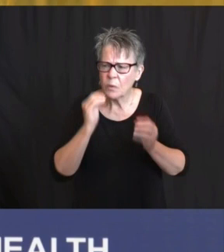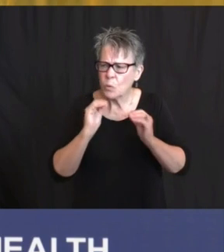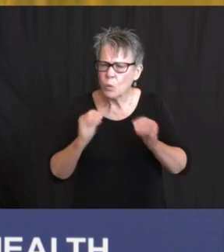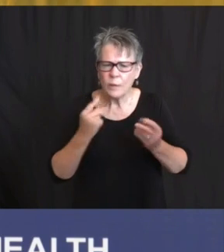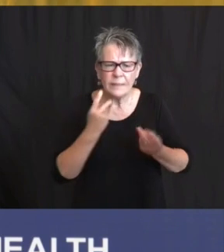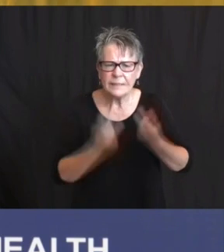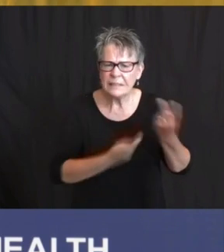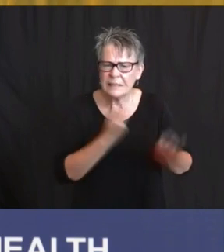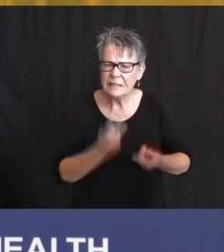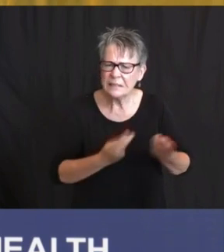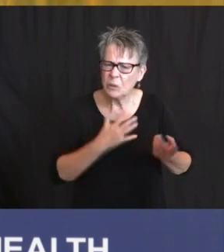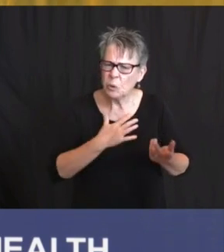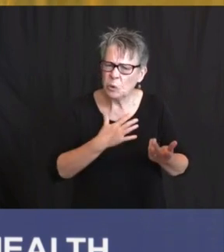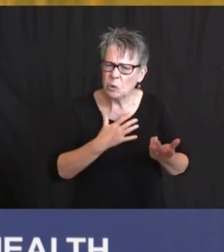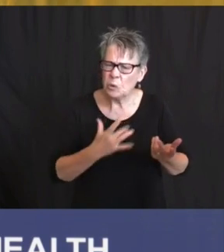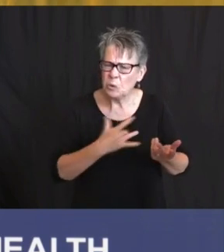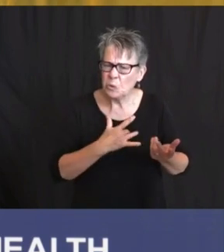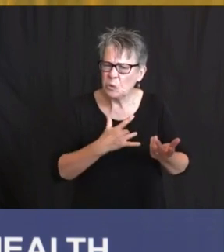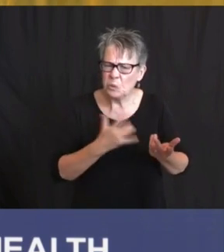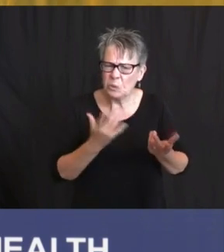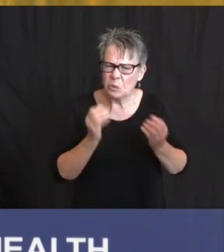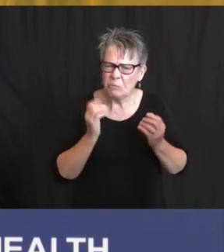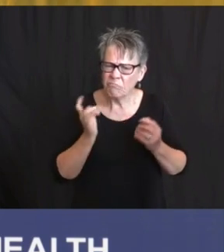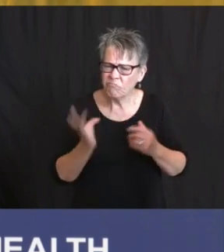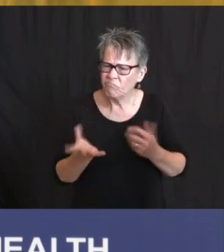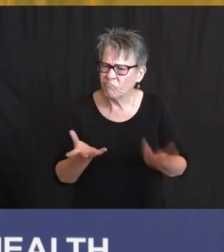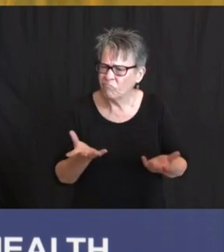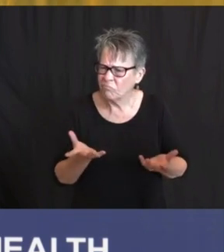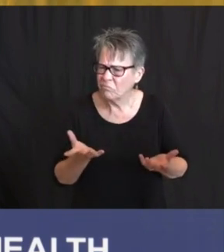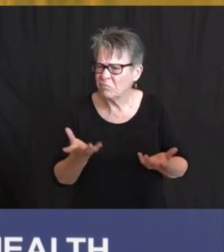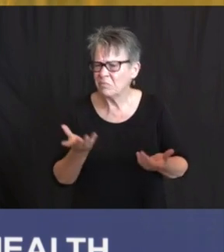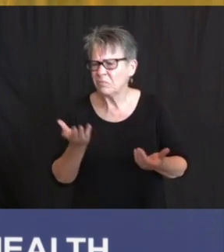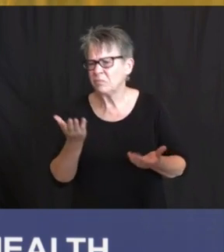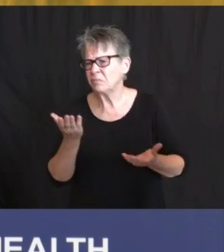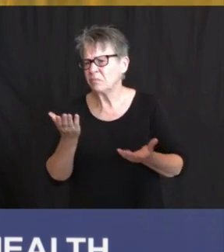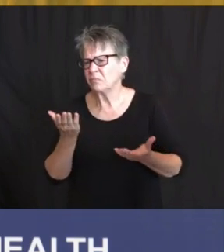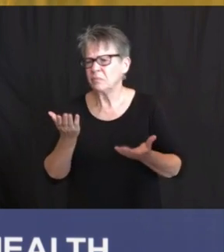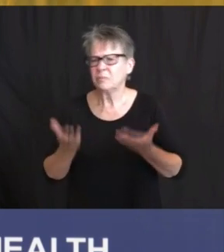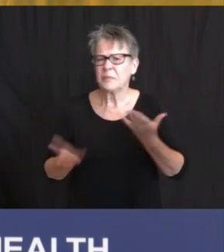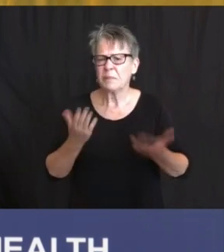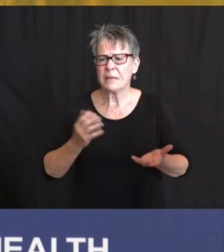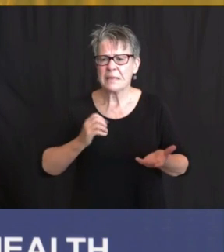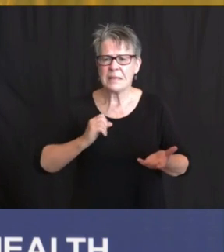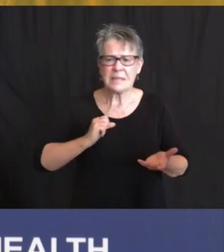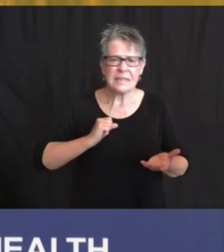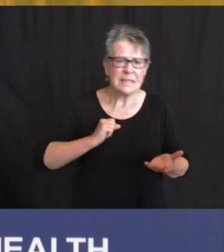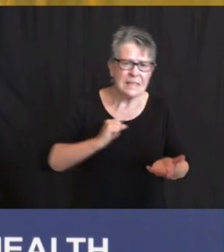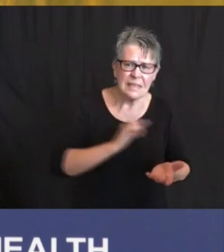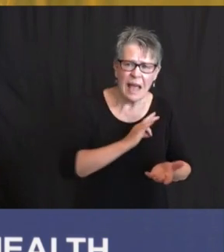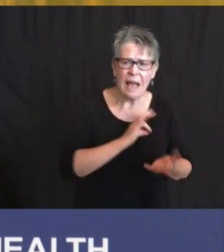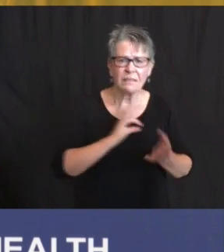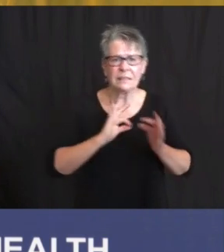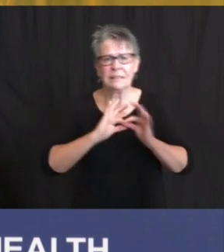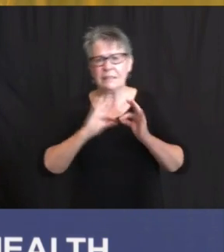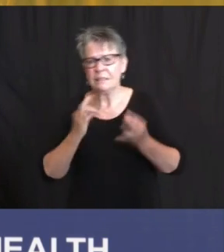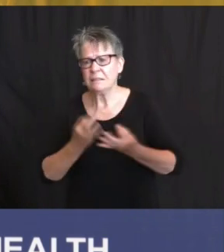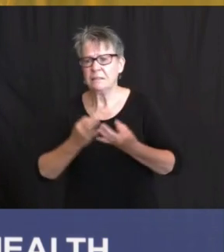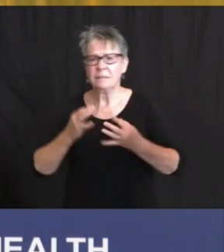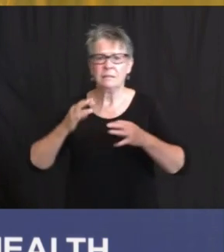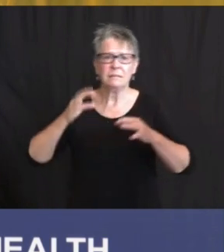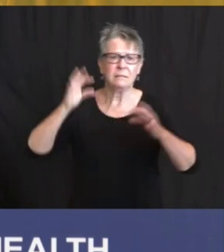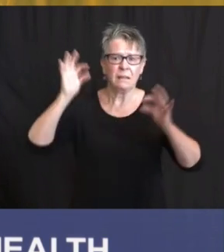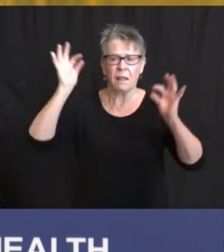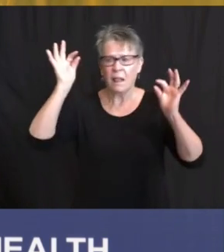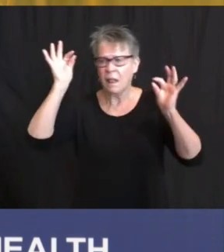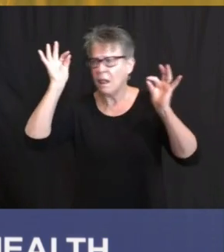loved ones, asymptomatic, unwittingly going in and out of these homes that was the sort of first spark of the